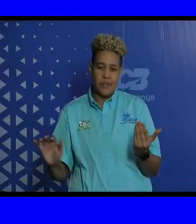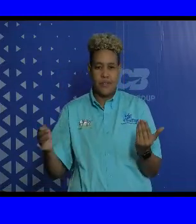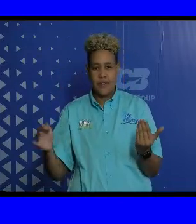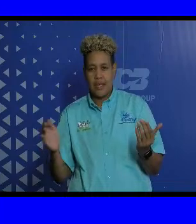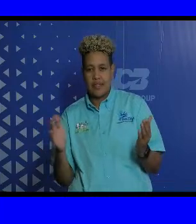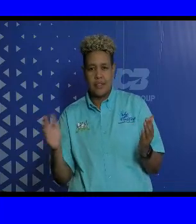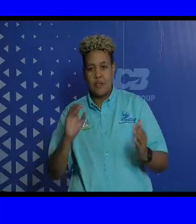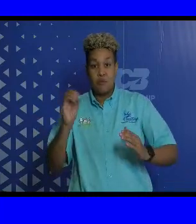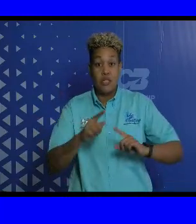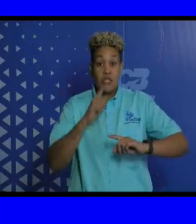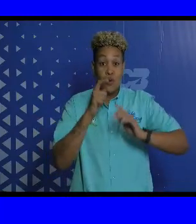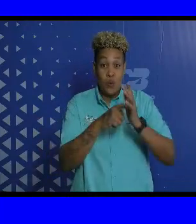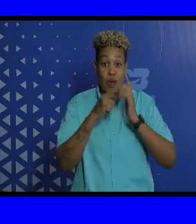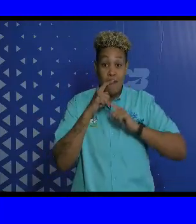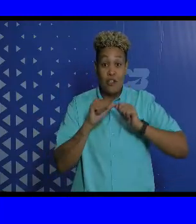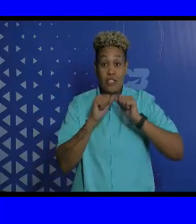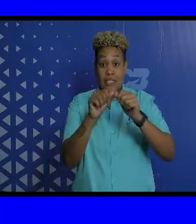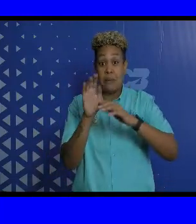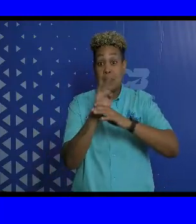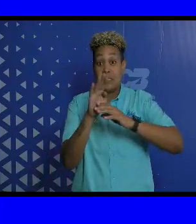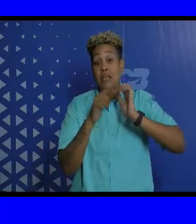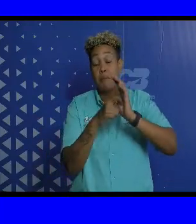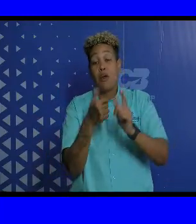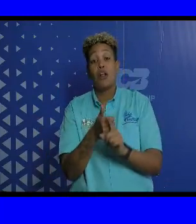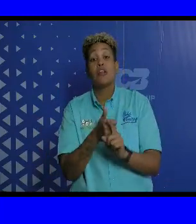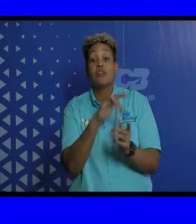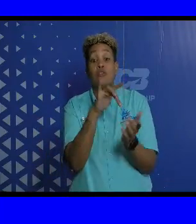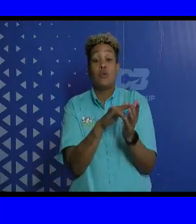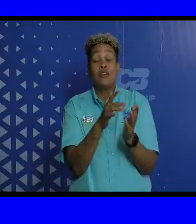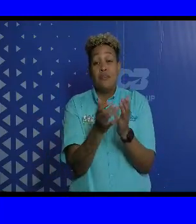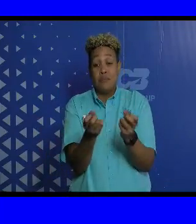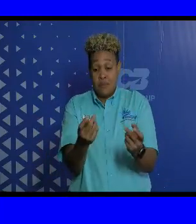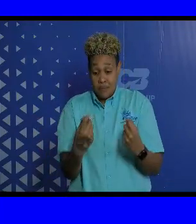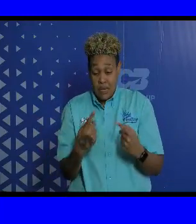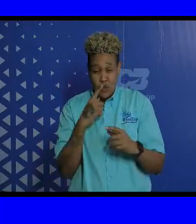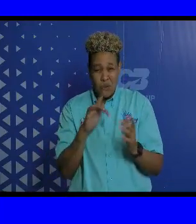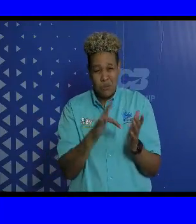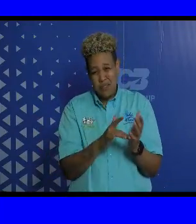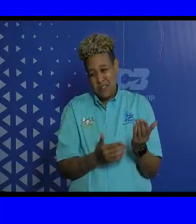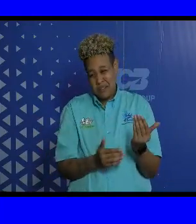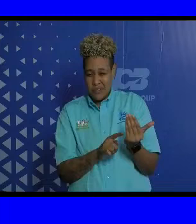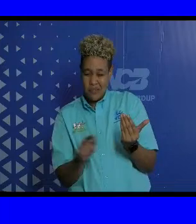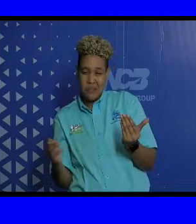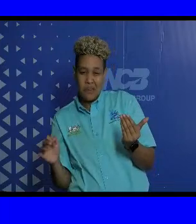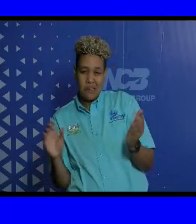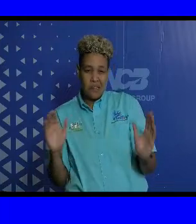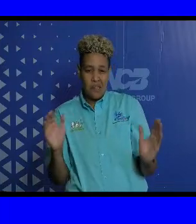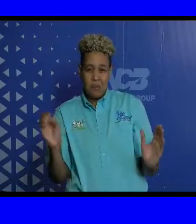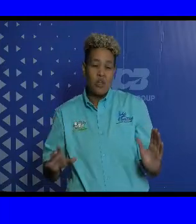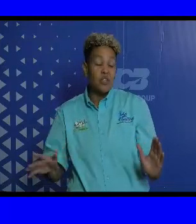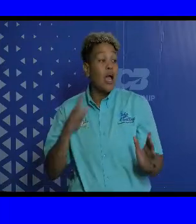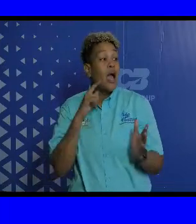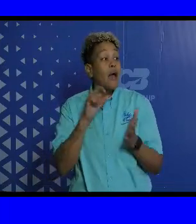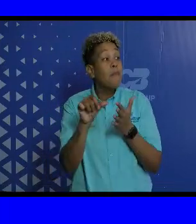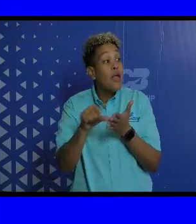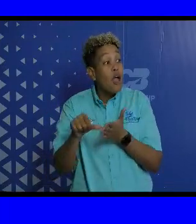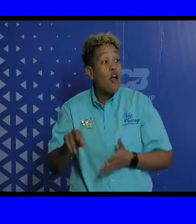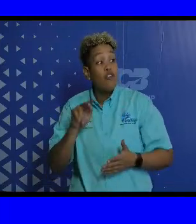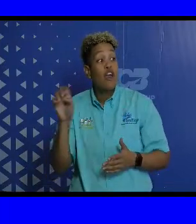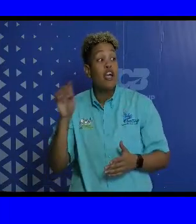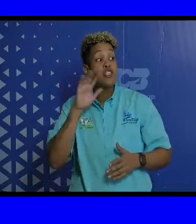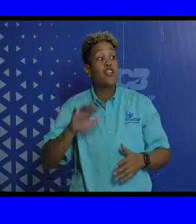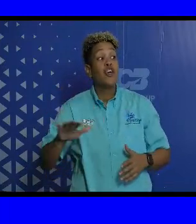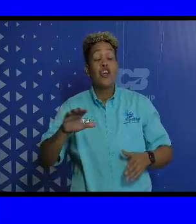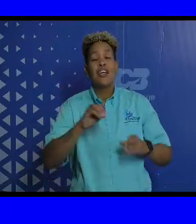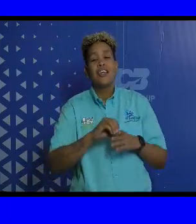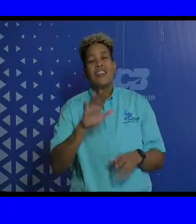for a sustainable business model. A return on equity in the mid to high teens. A dividend payout ratio